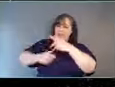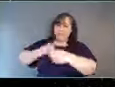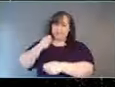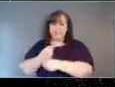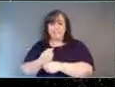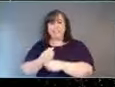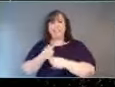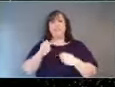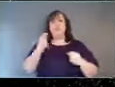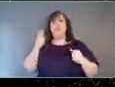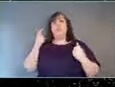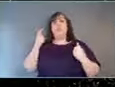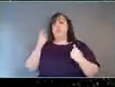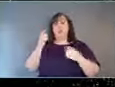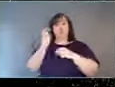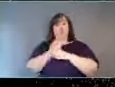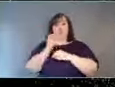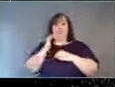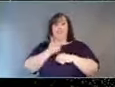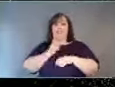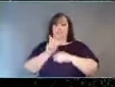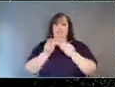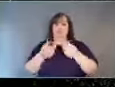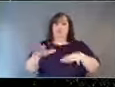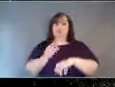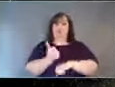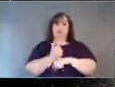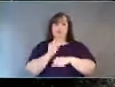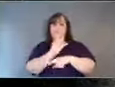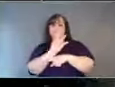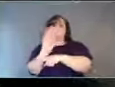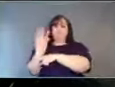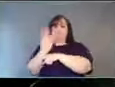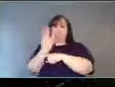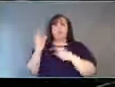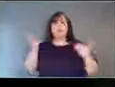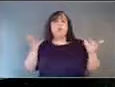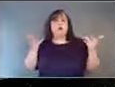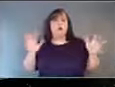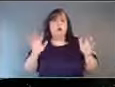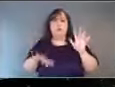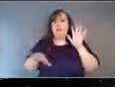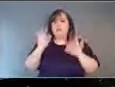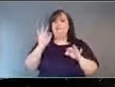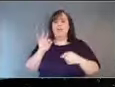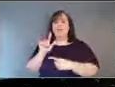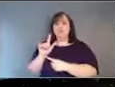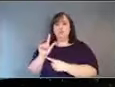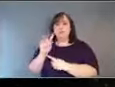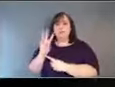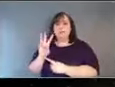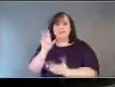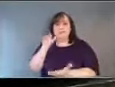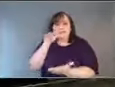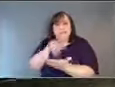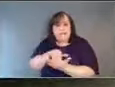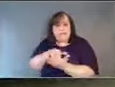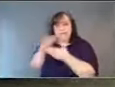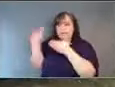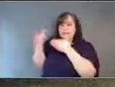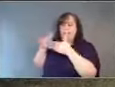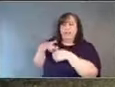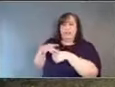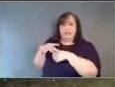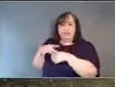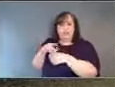26,000 near-Earth asteroids. But there's so many more to be found.